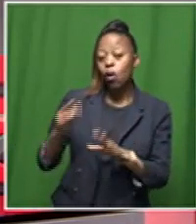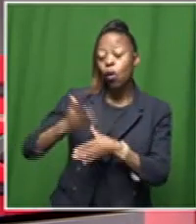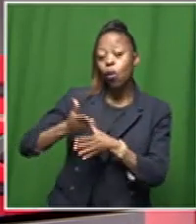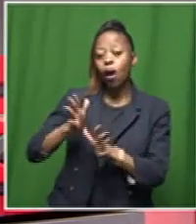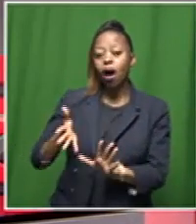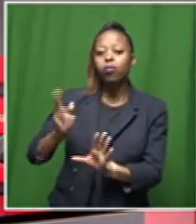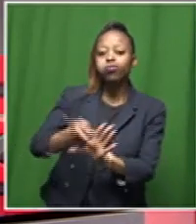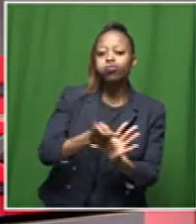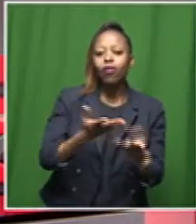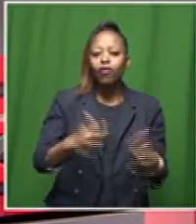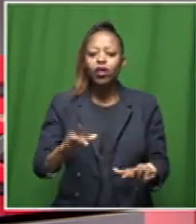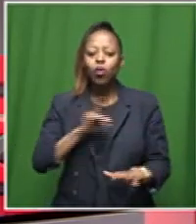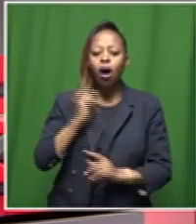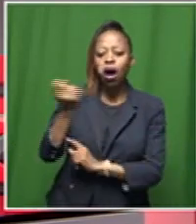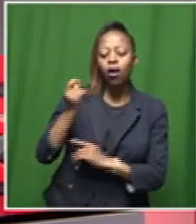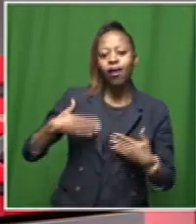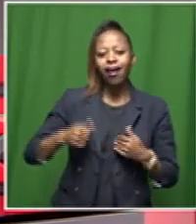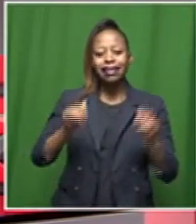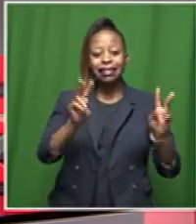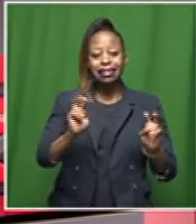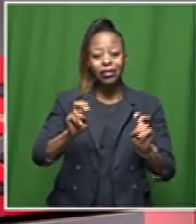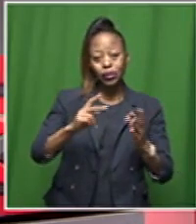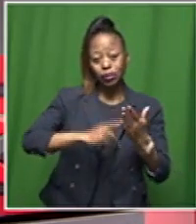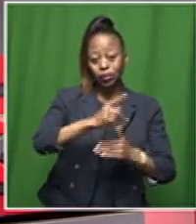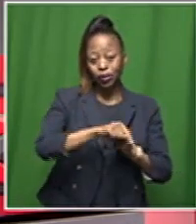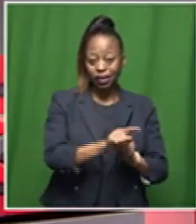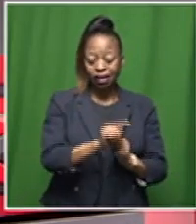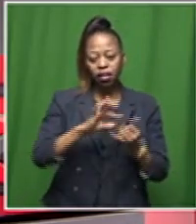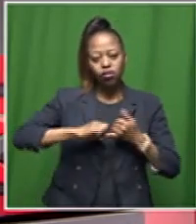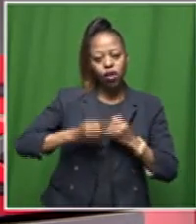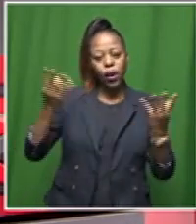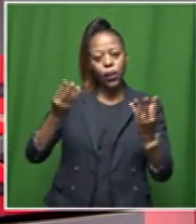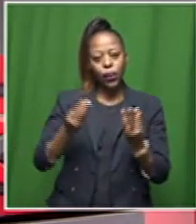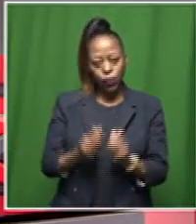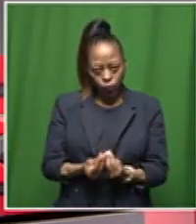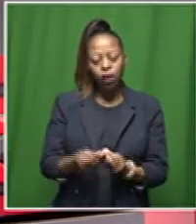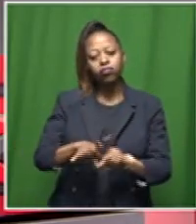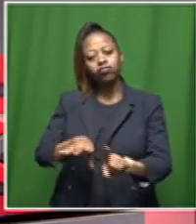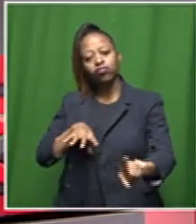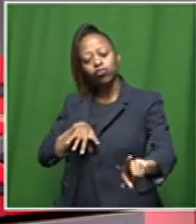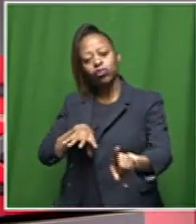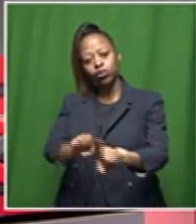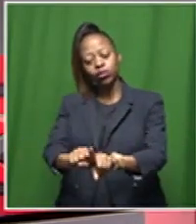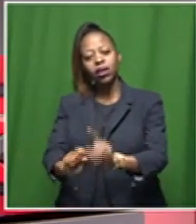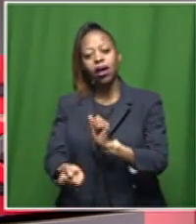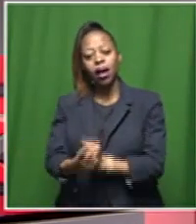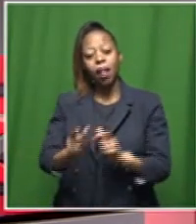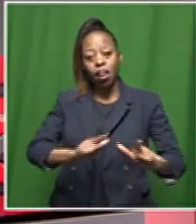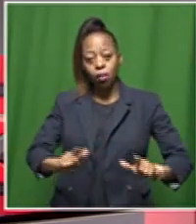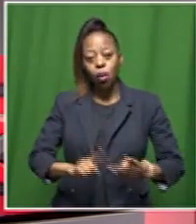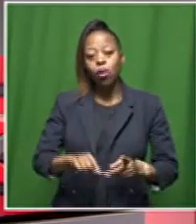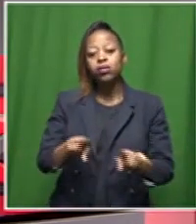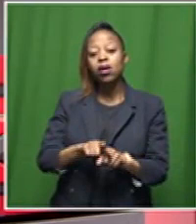who participated in the Rural Health Matters outreach program that alleviated surgical backlogs in Limpopo province, and we'll also listen to patients